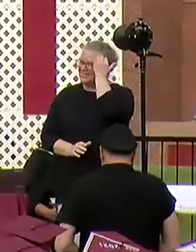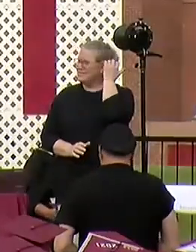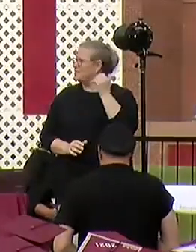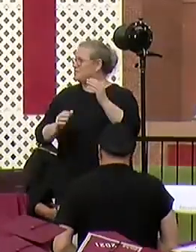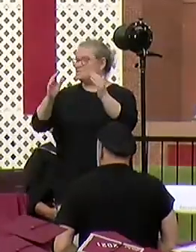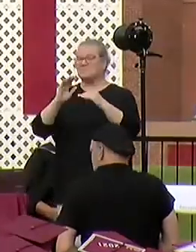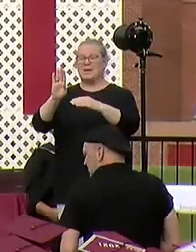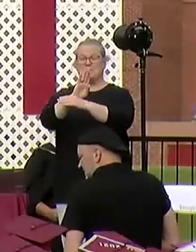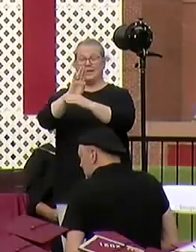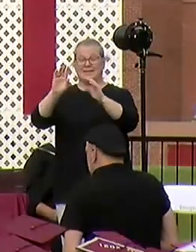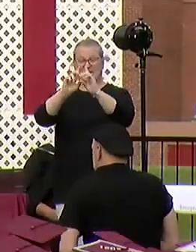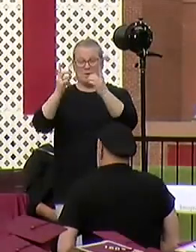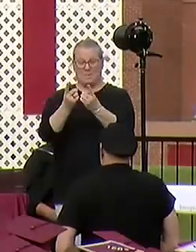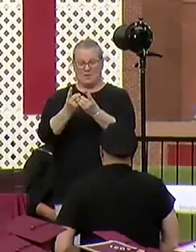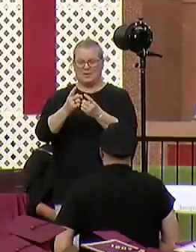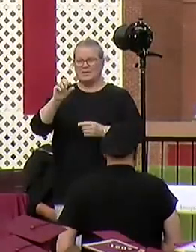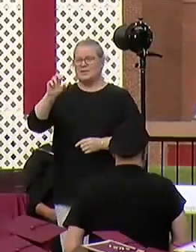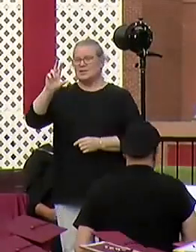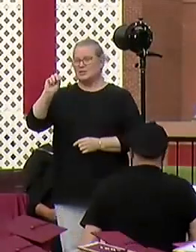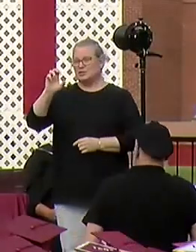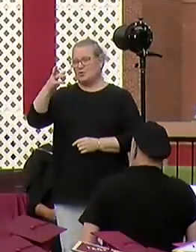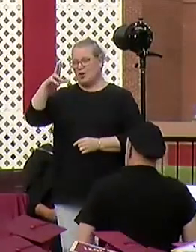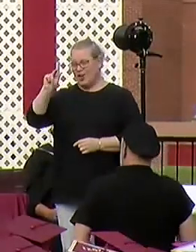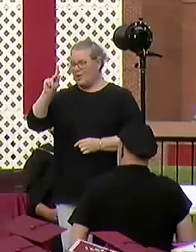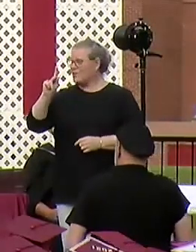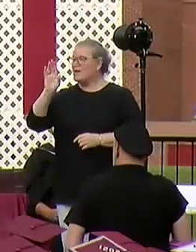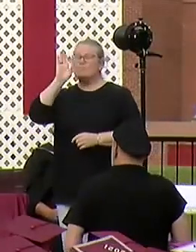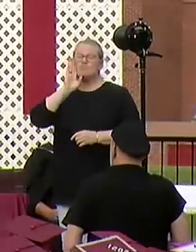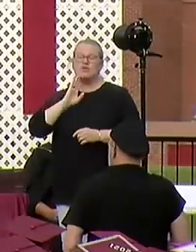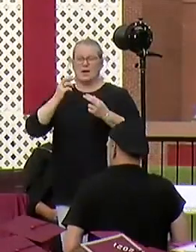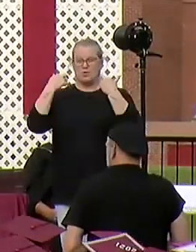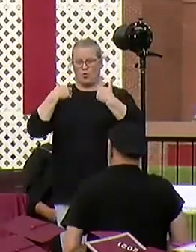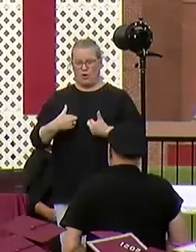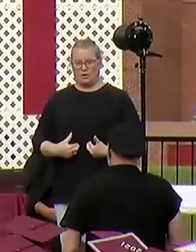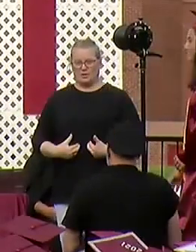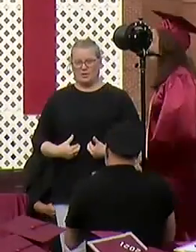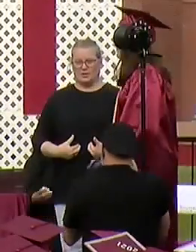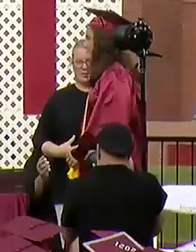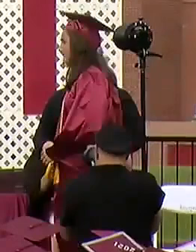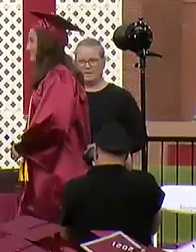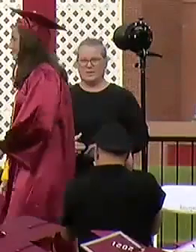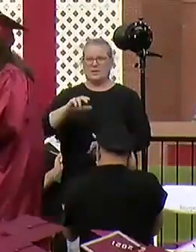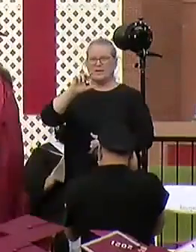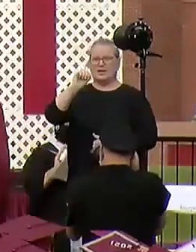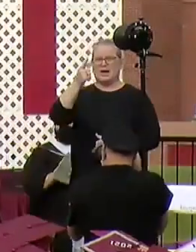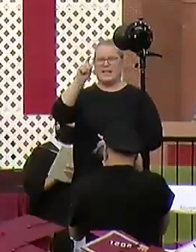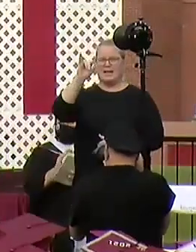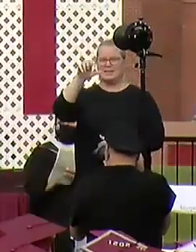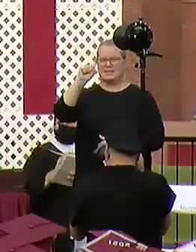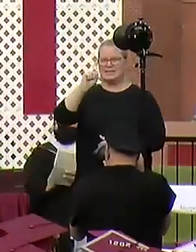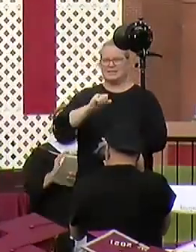In the business department, Ms. Sue Clark will present the Brown Scholar Cord to the recipient, Alexis Klein.